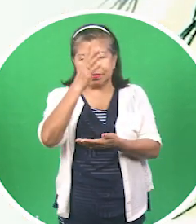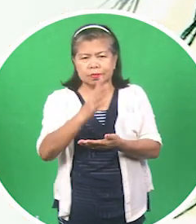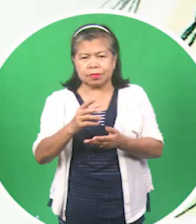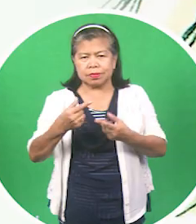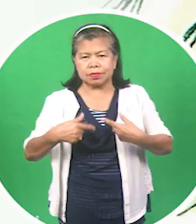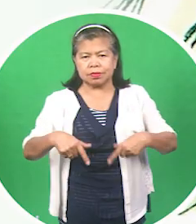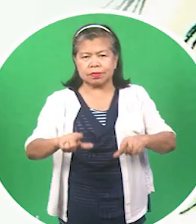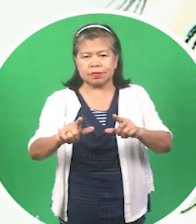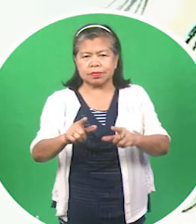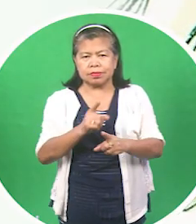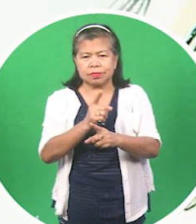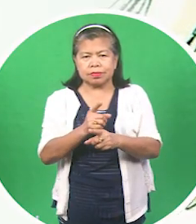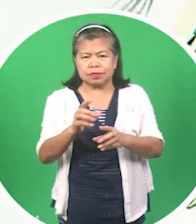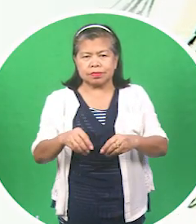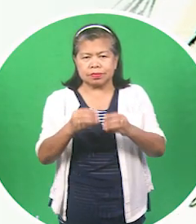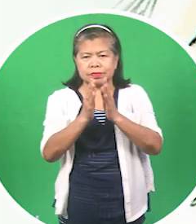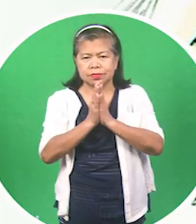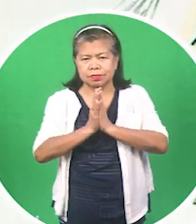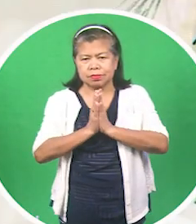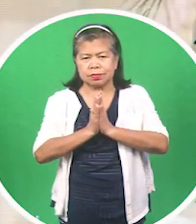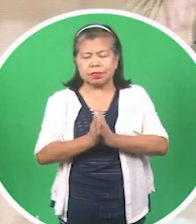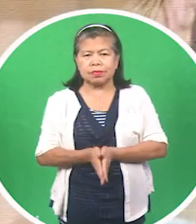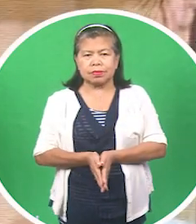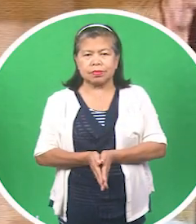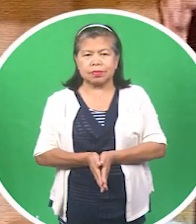that God would bless her and answer her prayer.